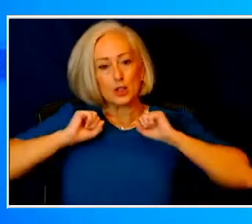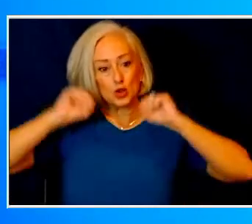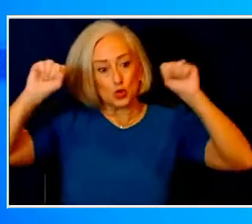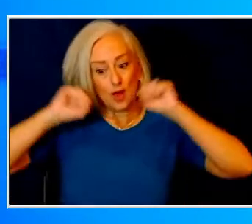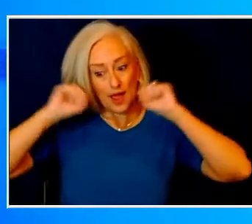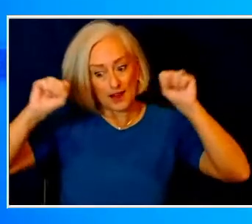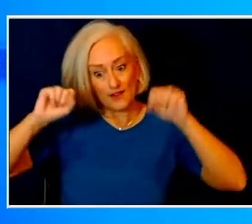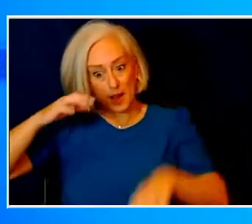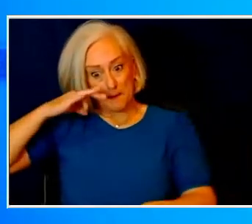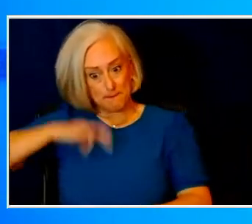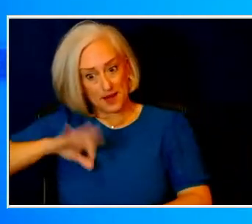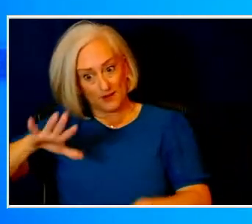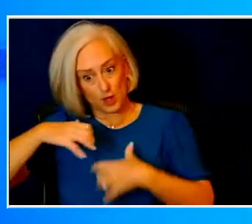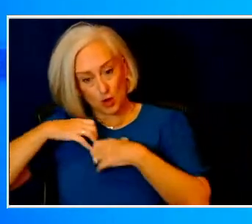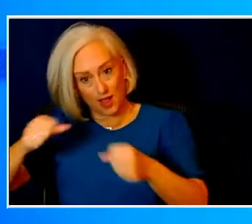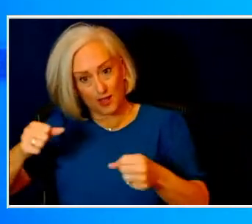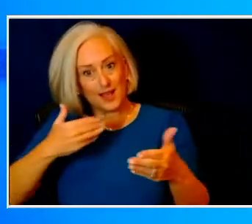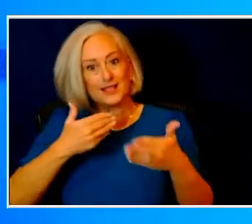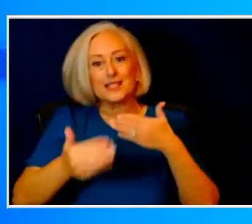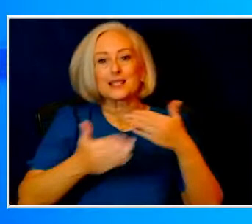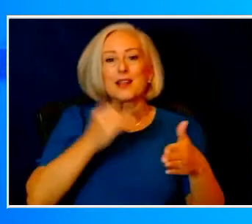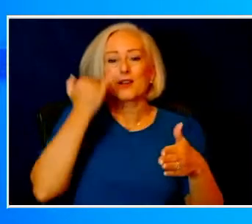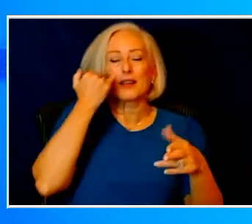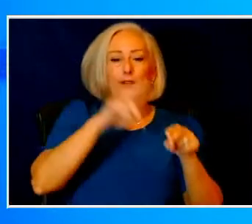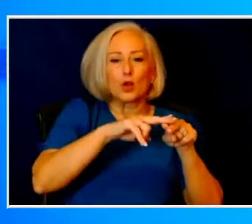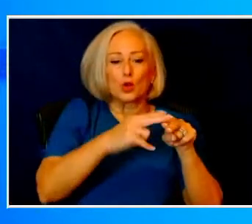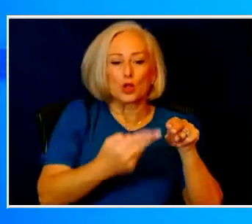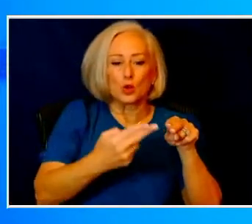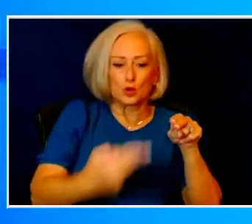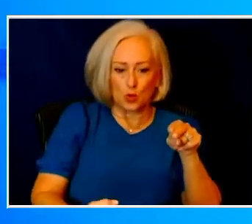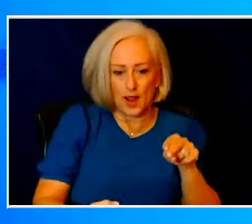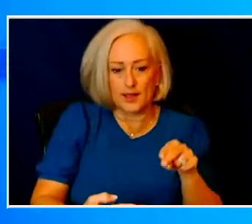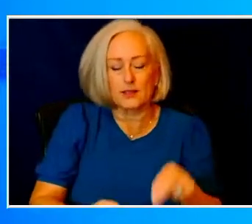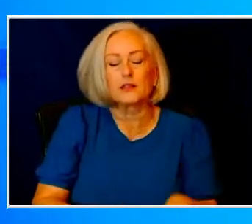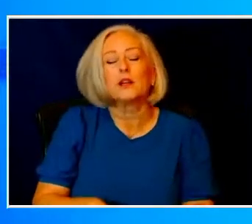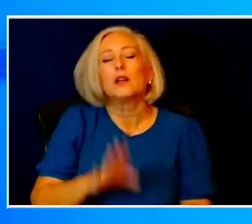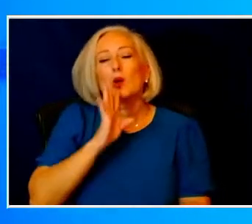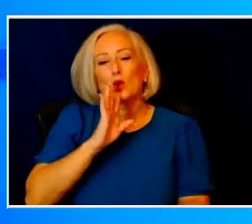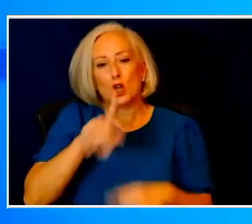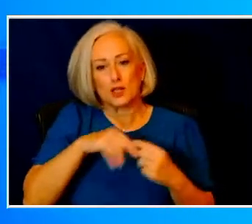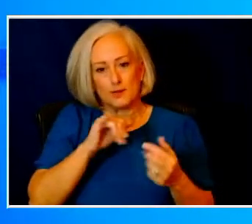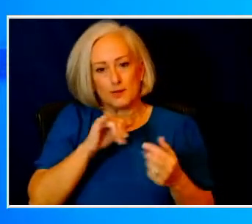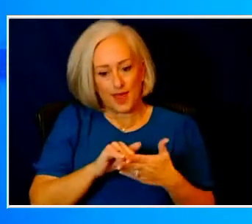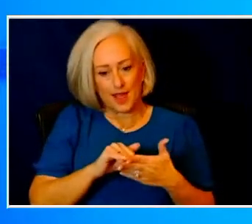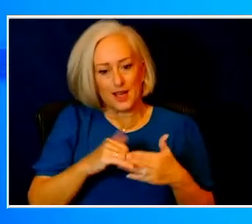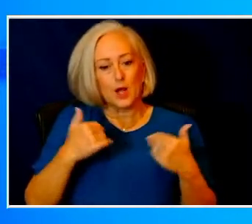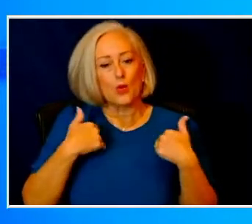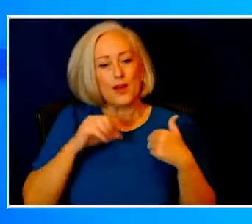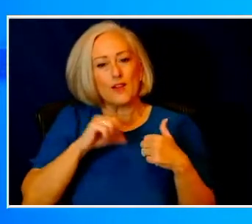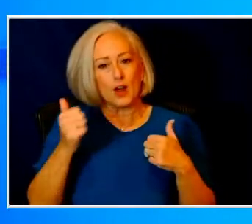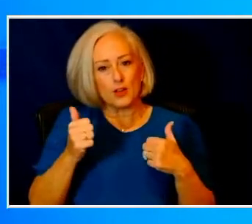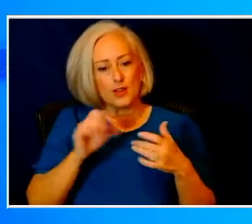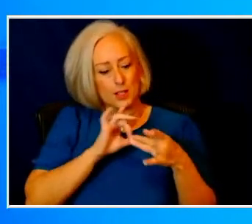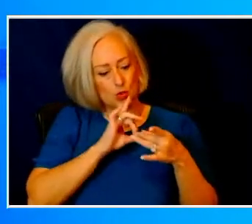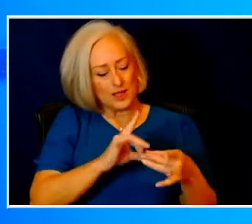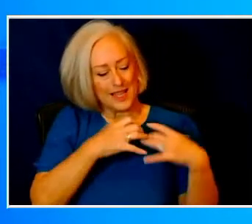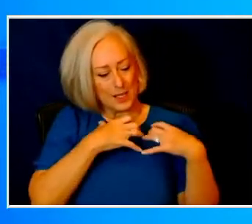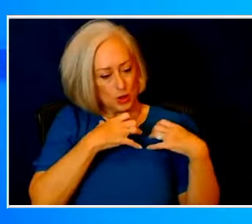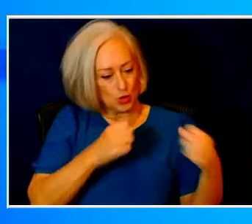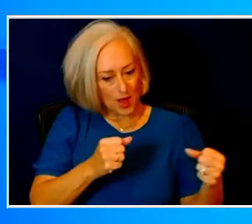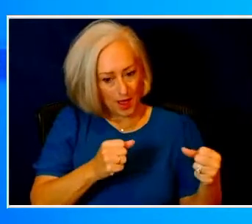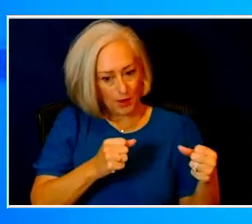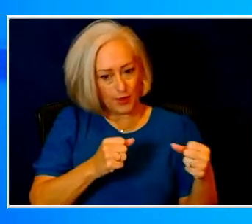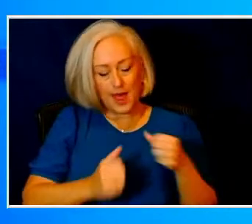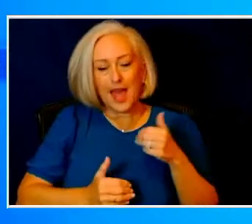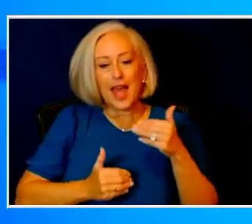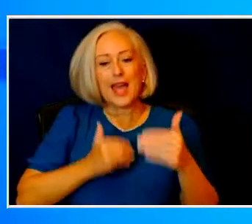weight. And that's something else that we talk about in some of our programming, is that there's other markers of health and other markers of progress. It's not just the